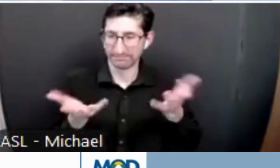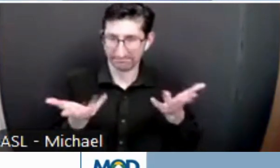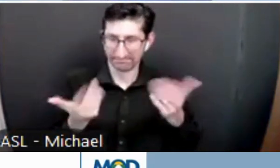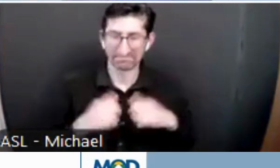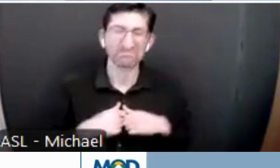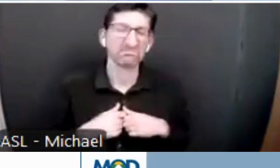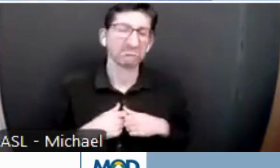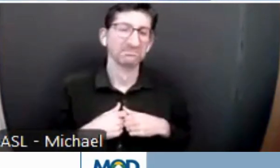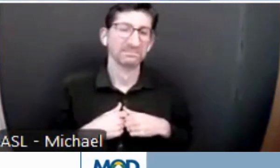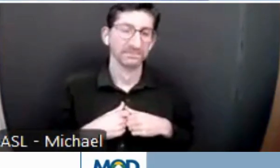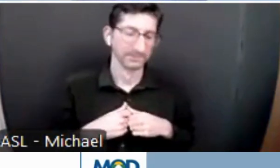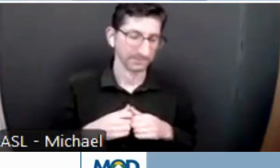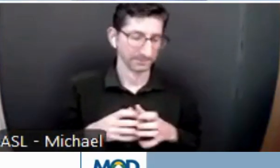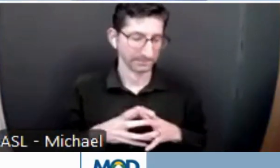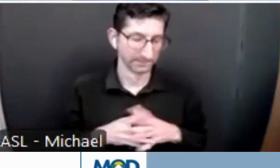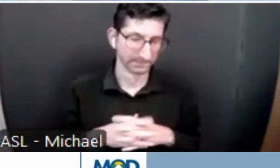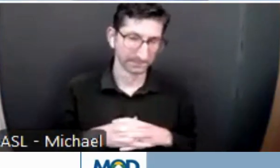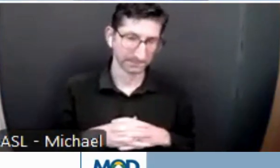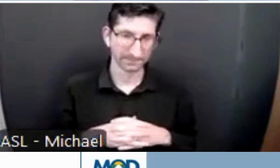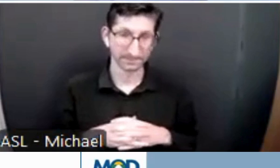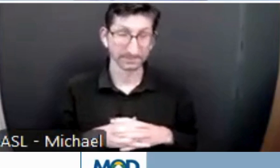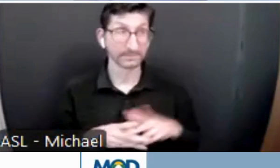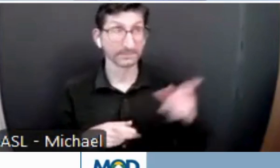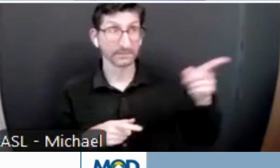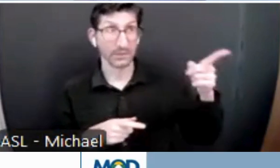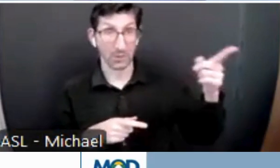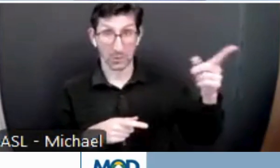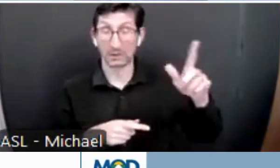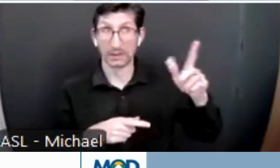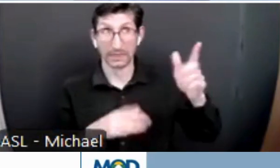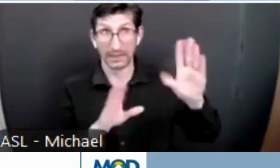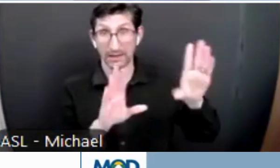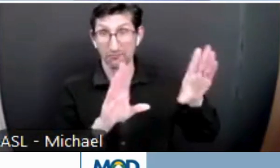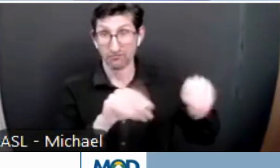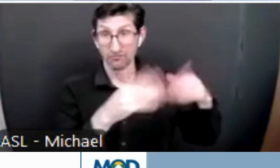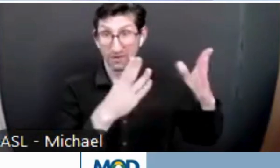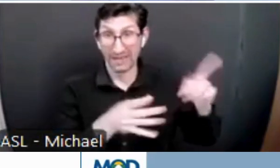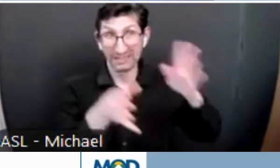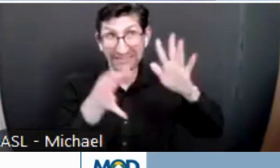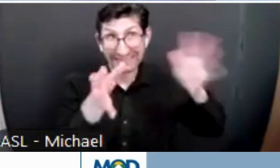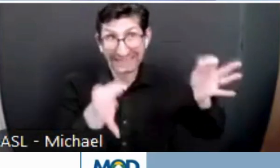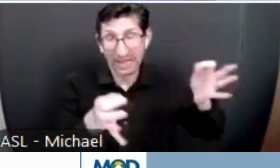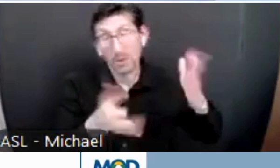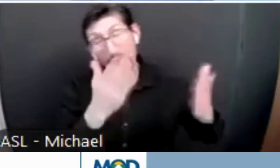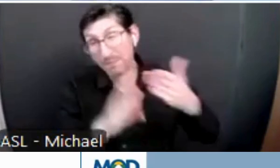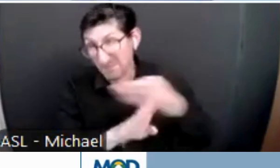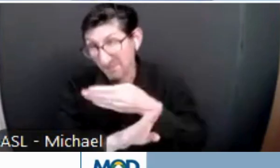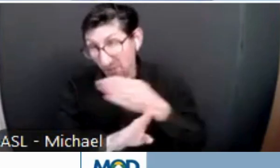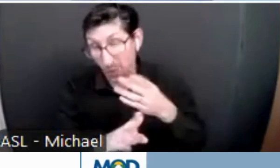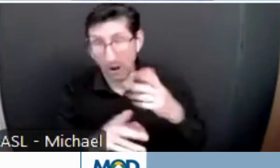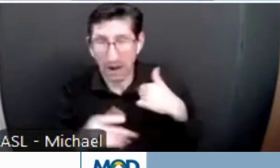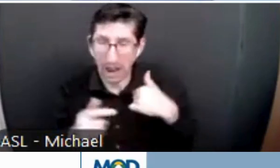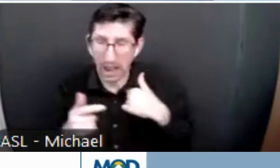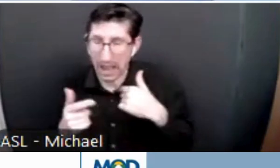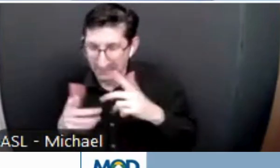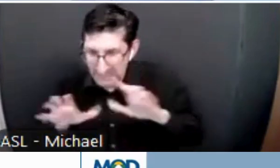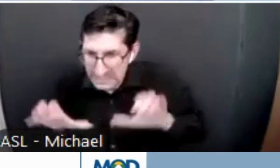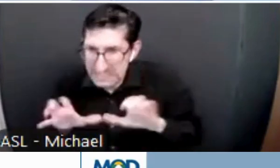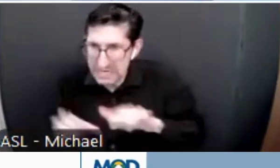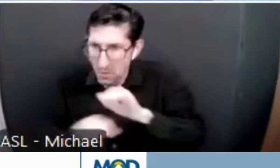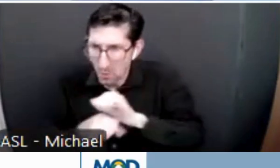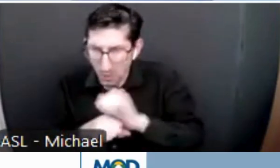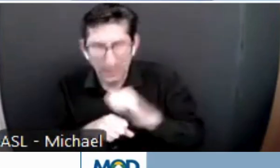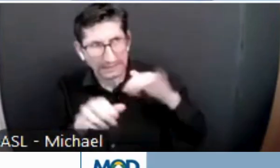So once you get the decision, or before you've gotten the decision, you've done all this work. You've explained your needs